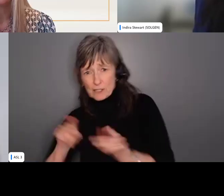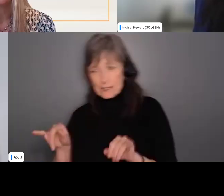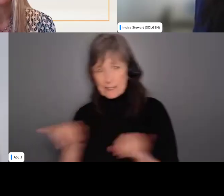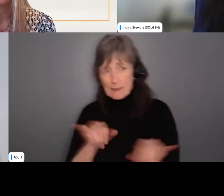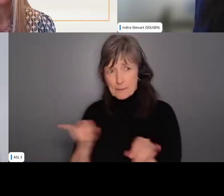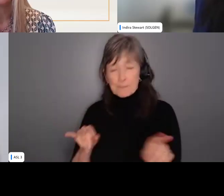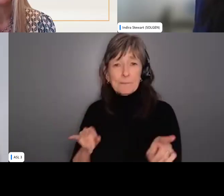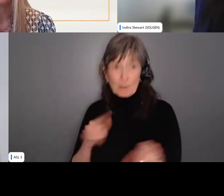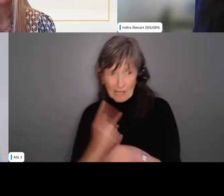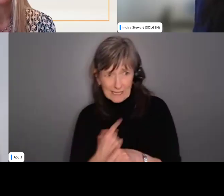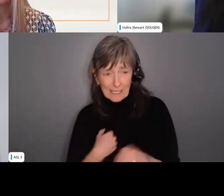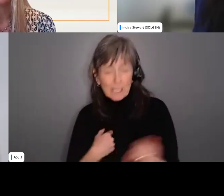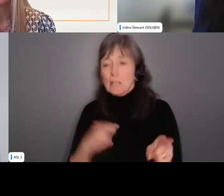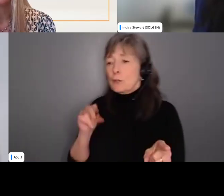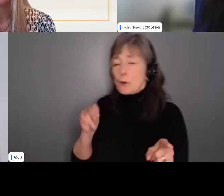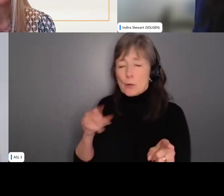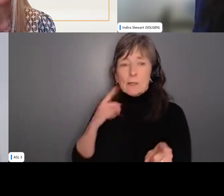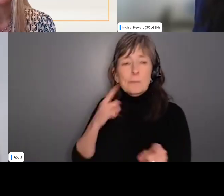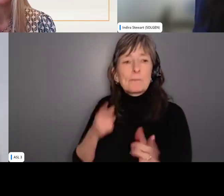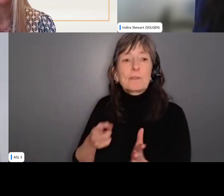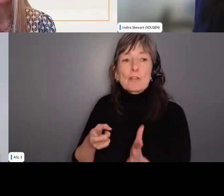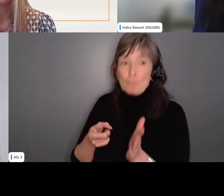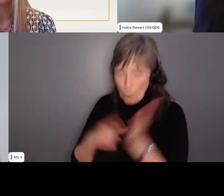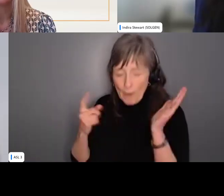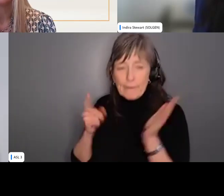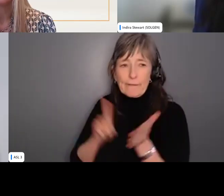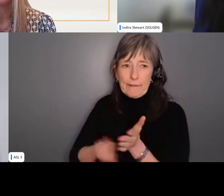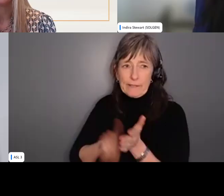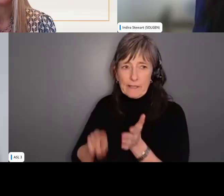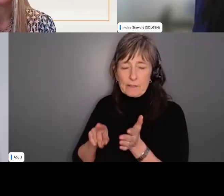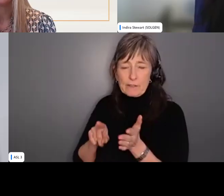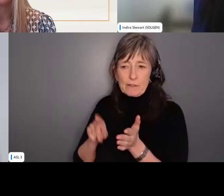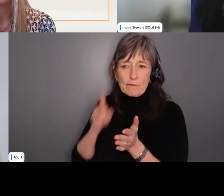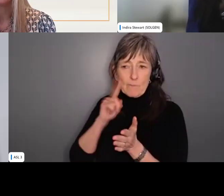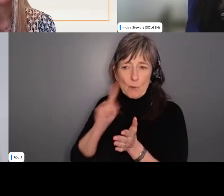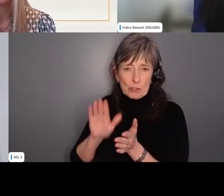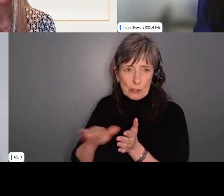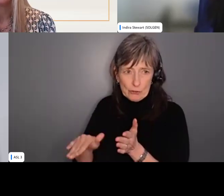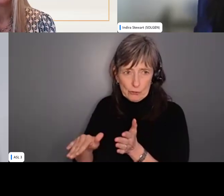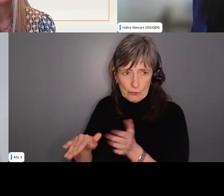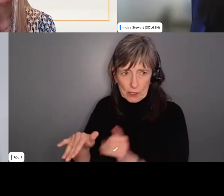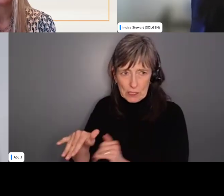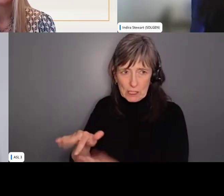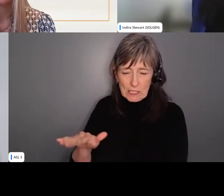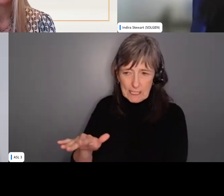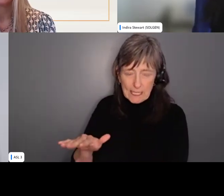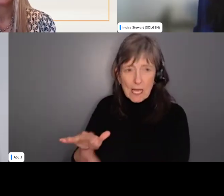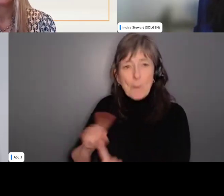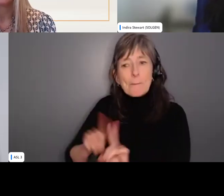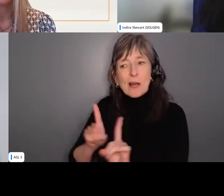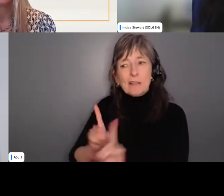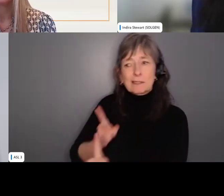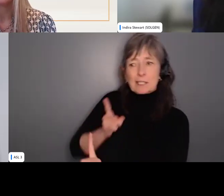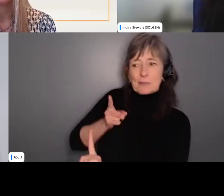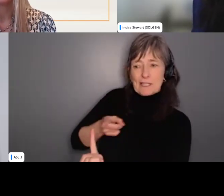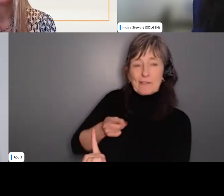different? So it's mandatory to investigate but if there was it is specific having an